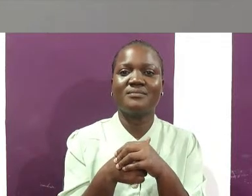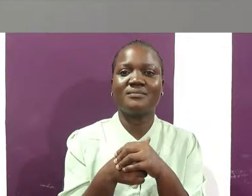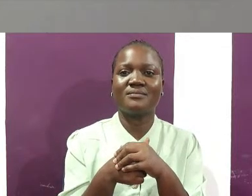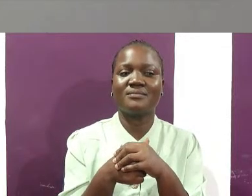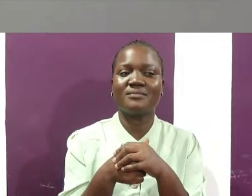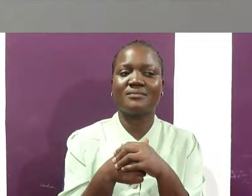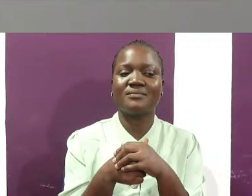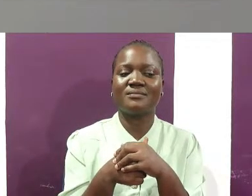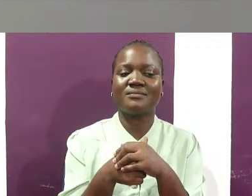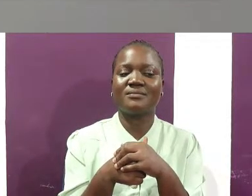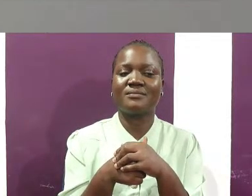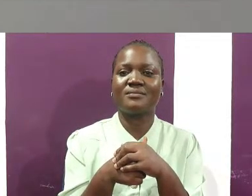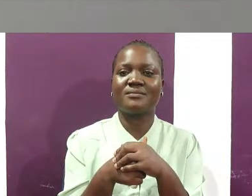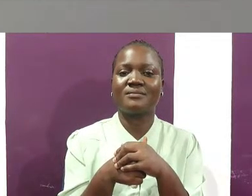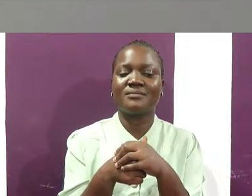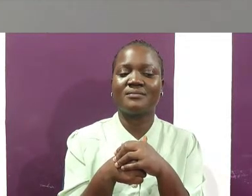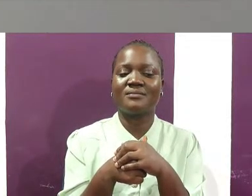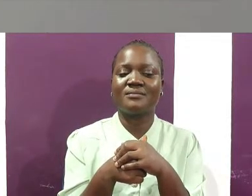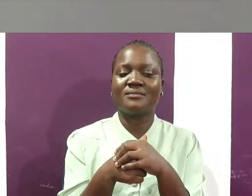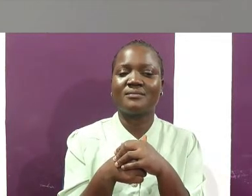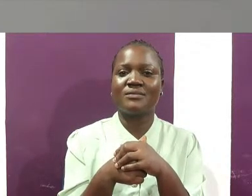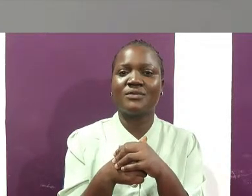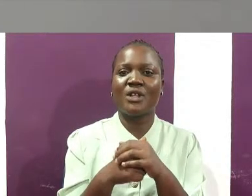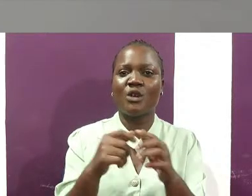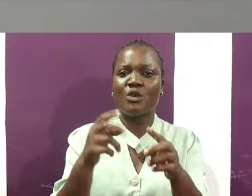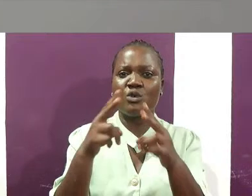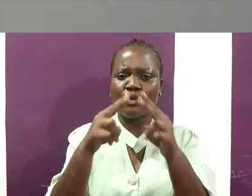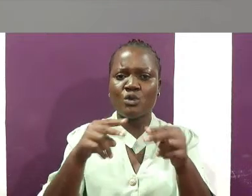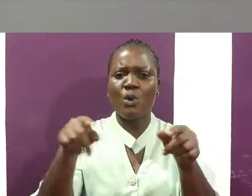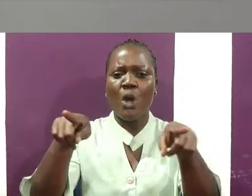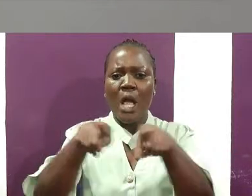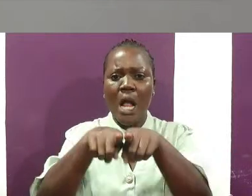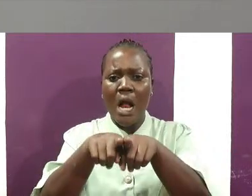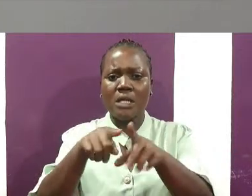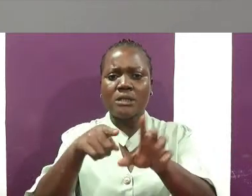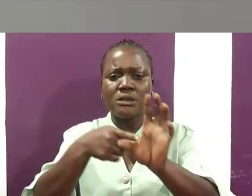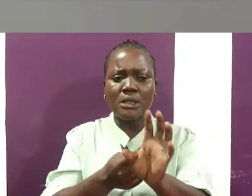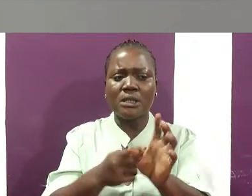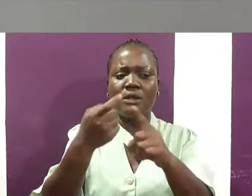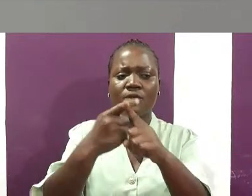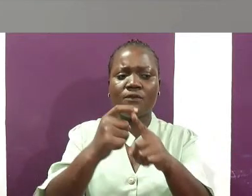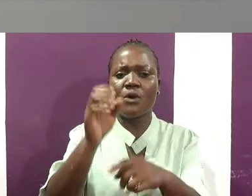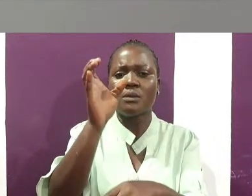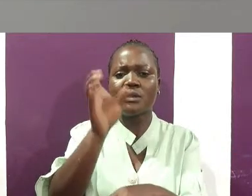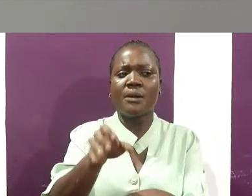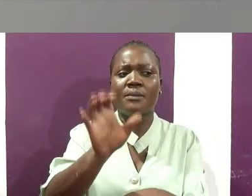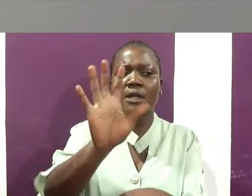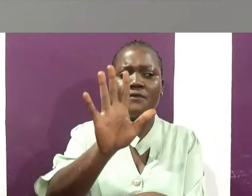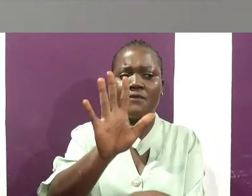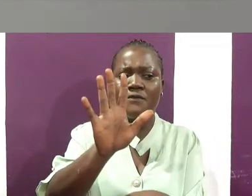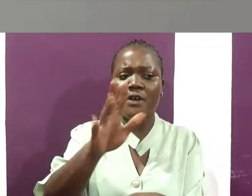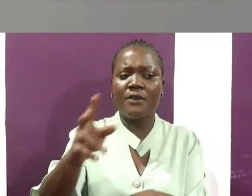of bondage." Chapter 5, no, and I'll say, "Enti